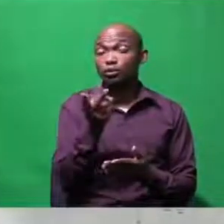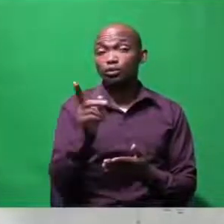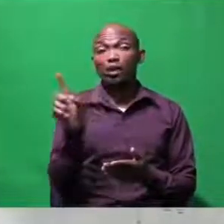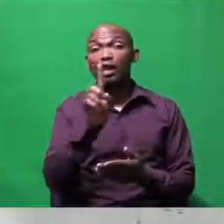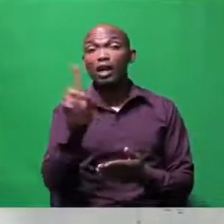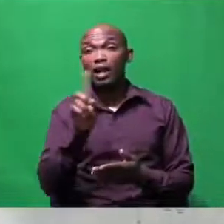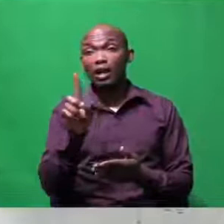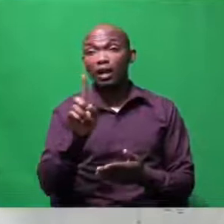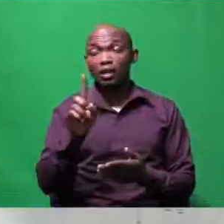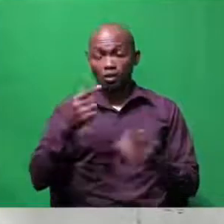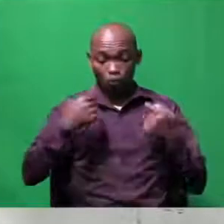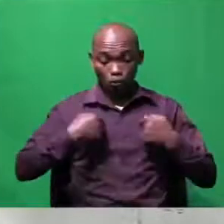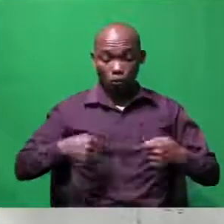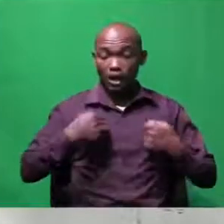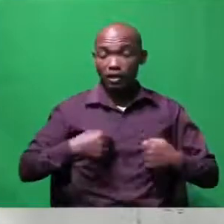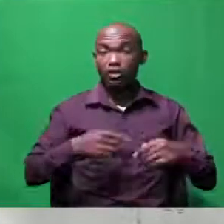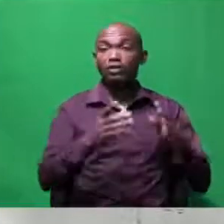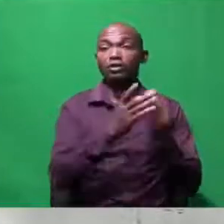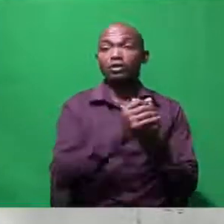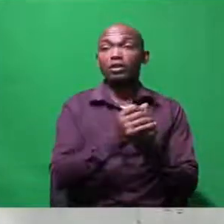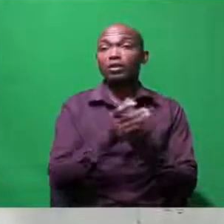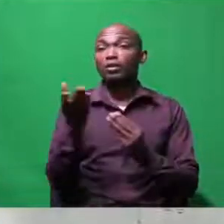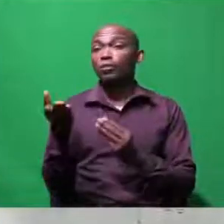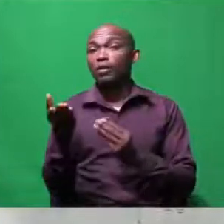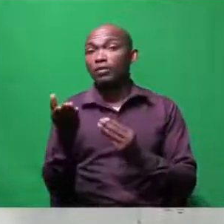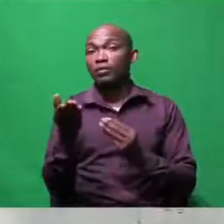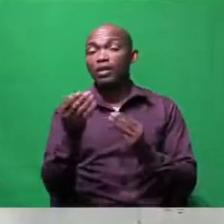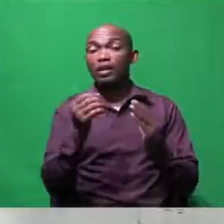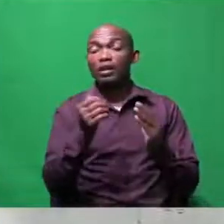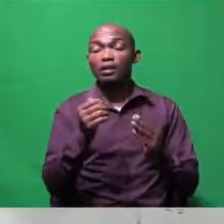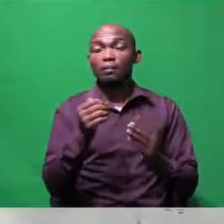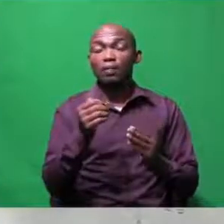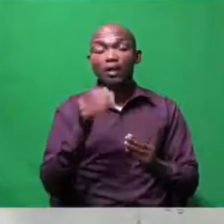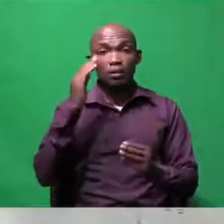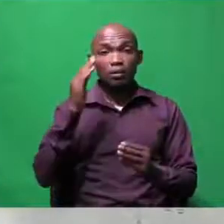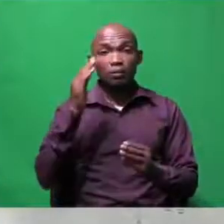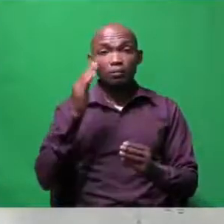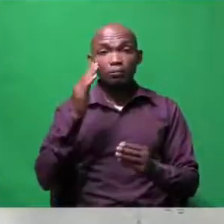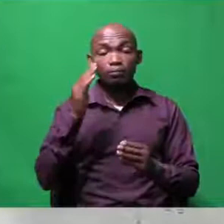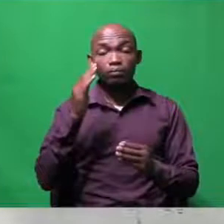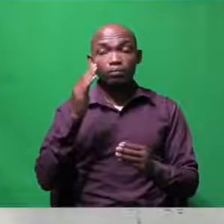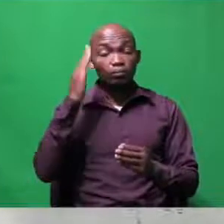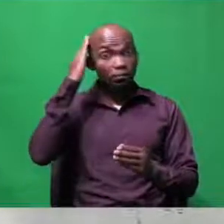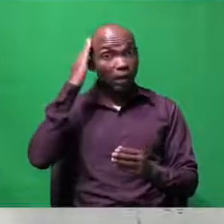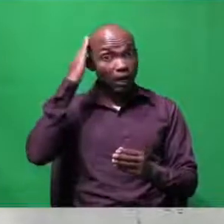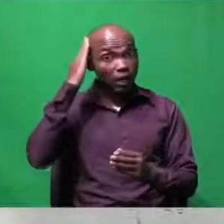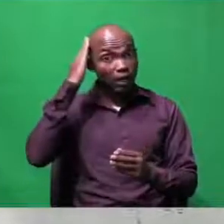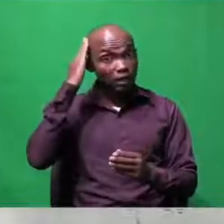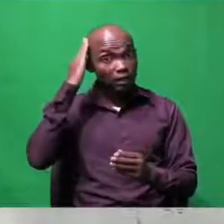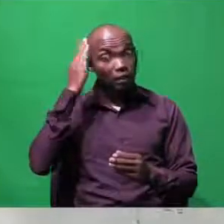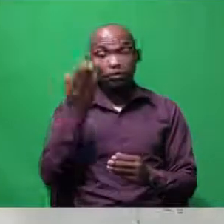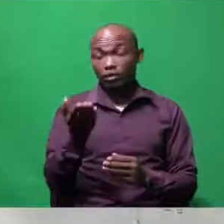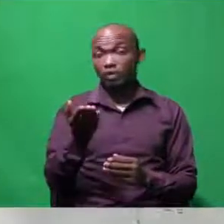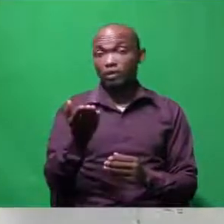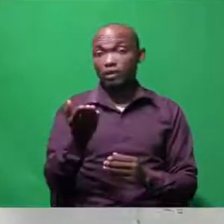look like white, and this you can look like a dark. So this one is among the characteristics of